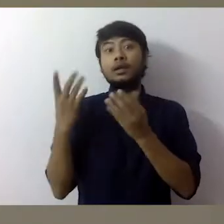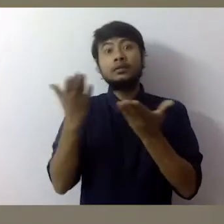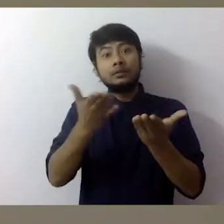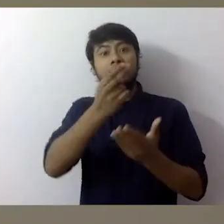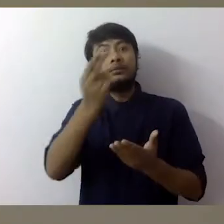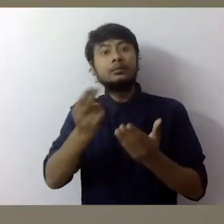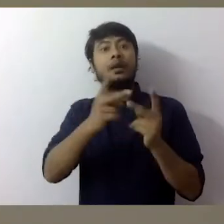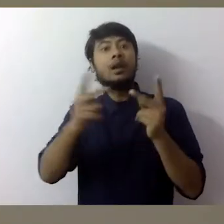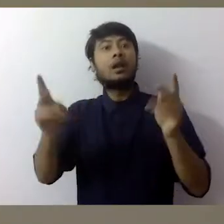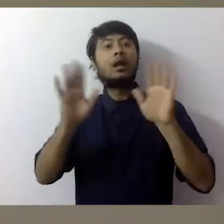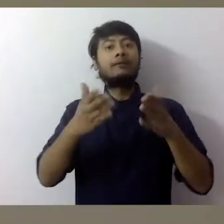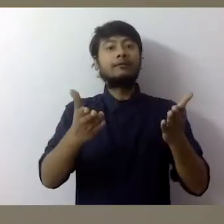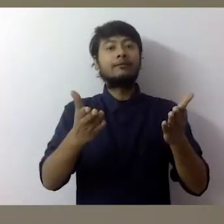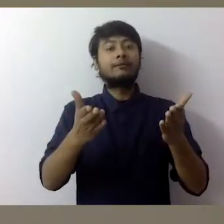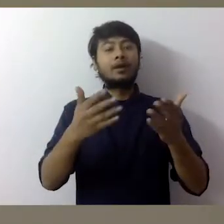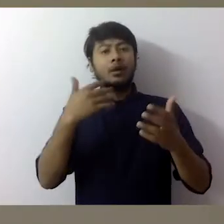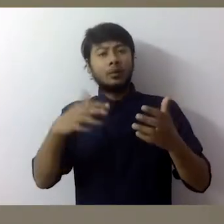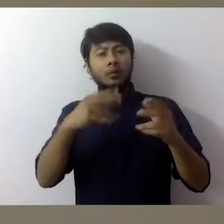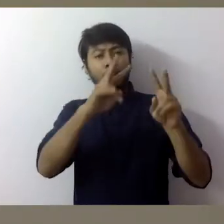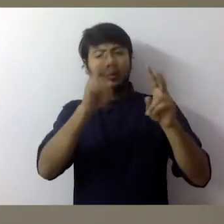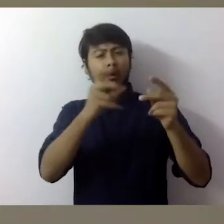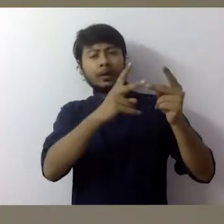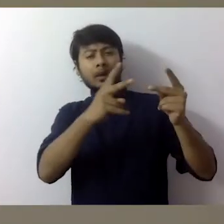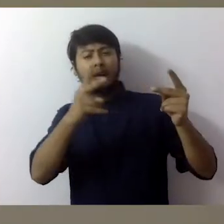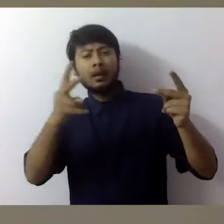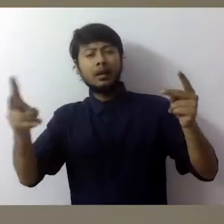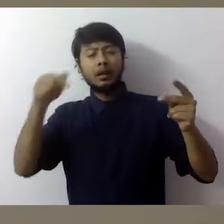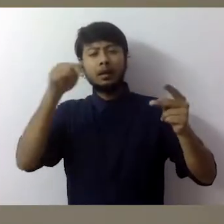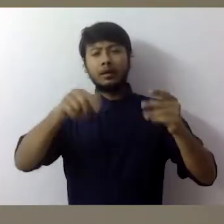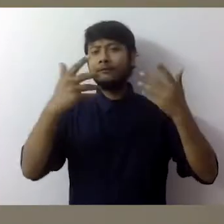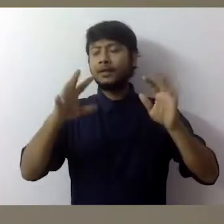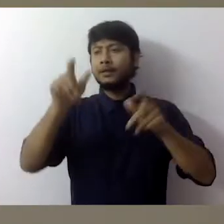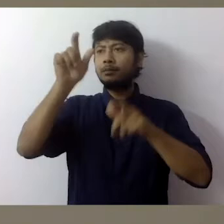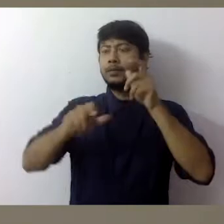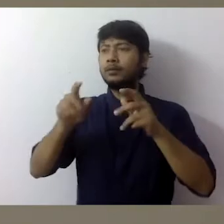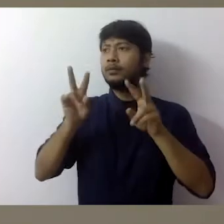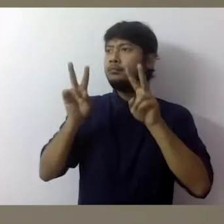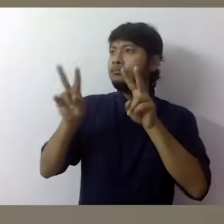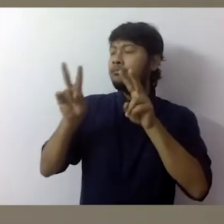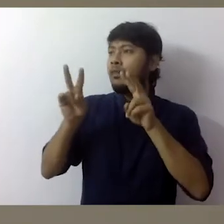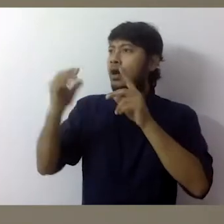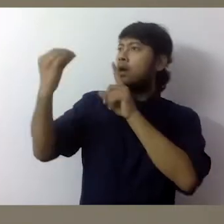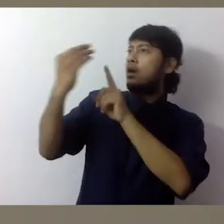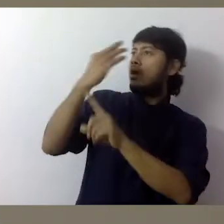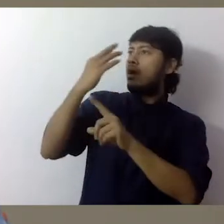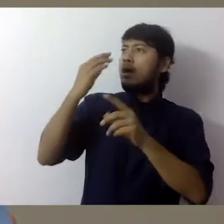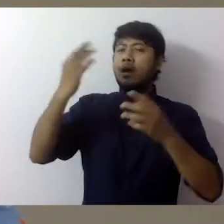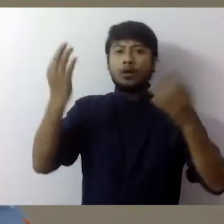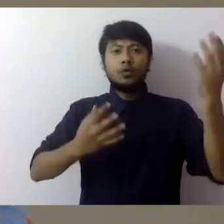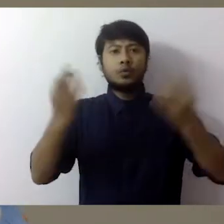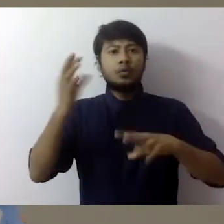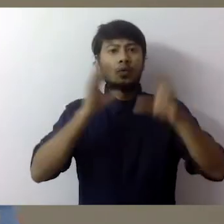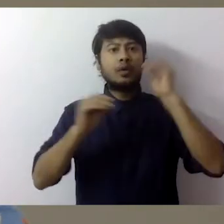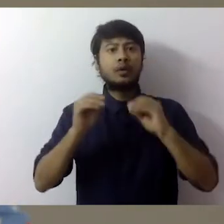The imagery from diverse visual sources created new aesthetics and cultural definitions, not only shaping a religious